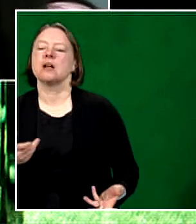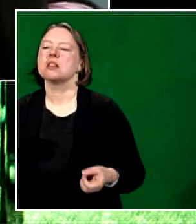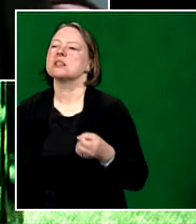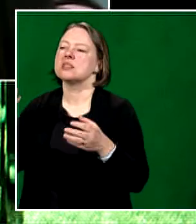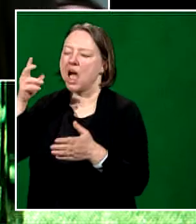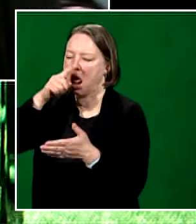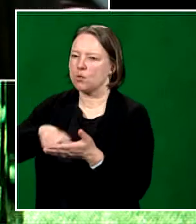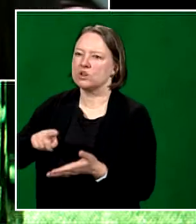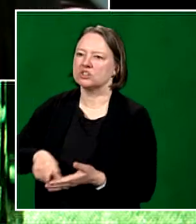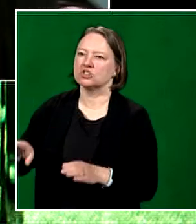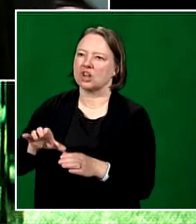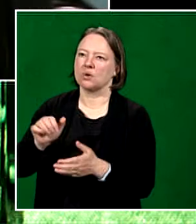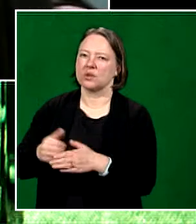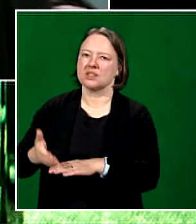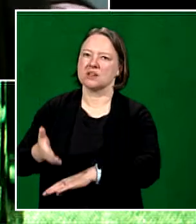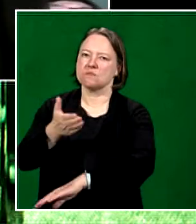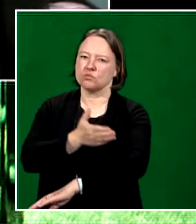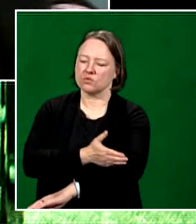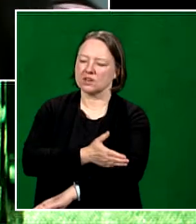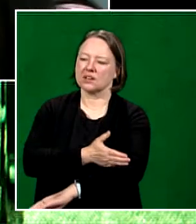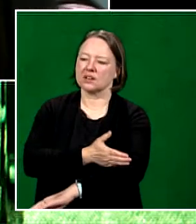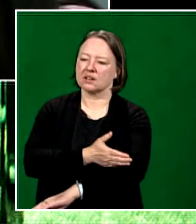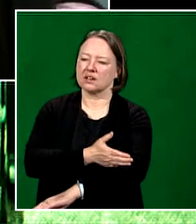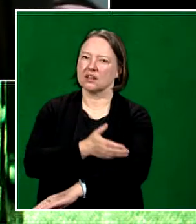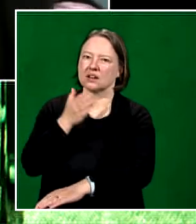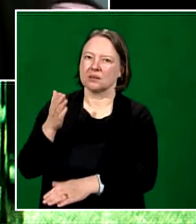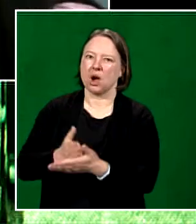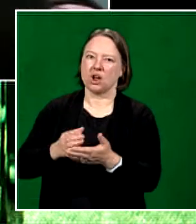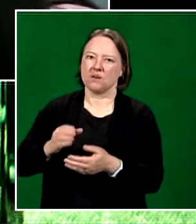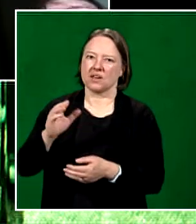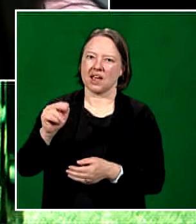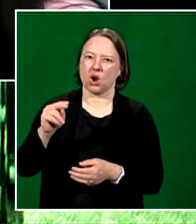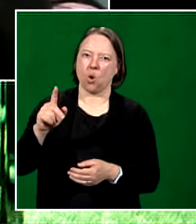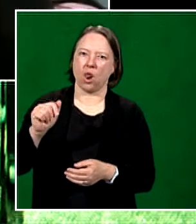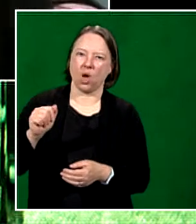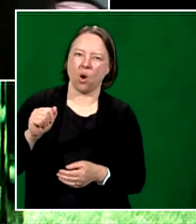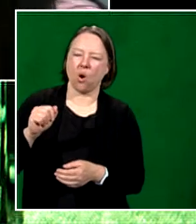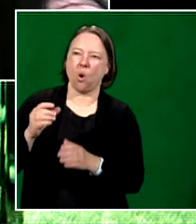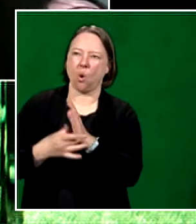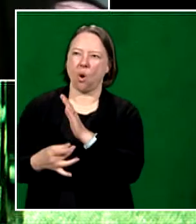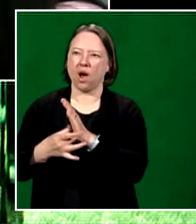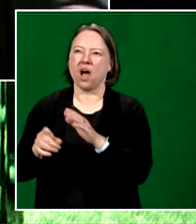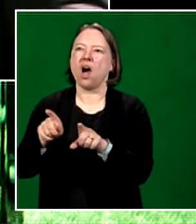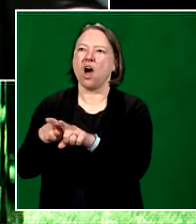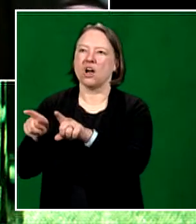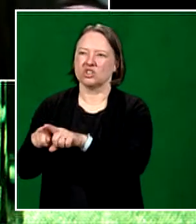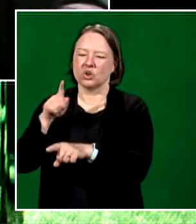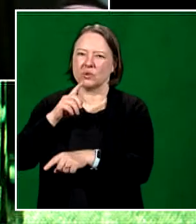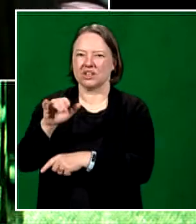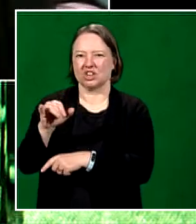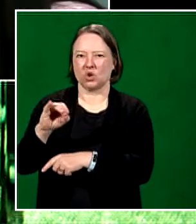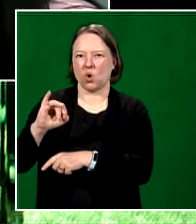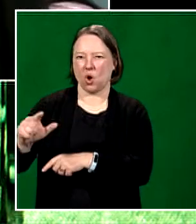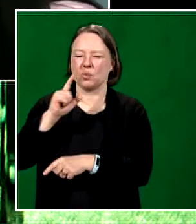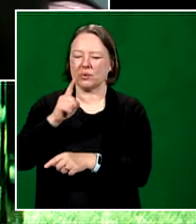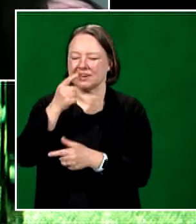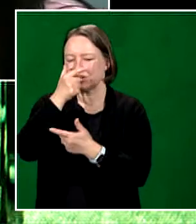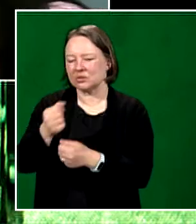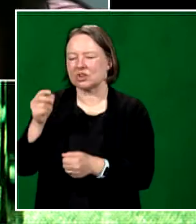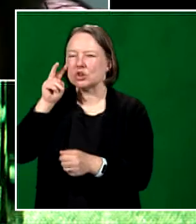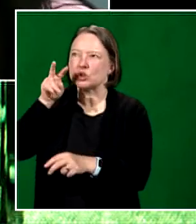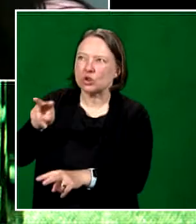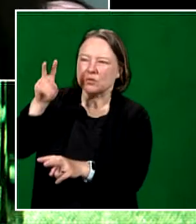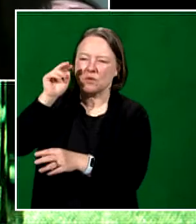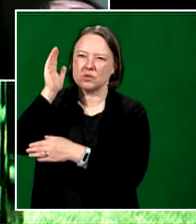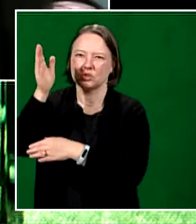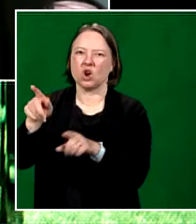research that's being done on improving like the components of canola oil itself. And that's also something that yOIL is really interested in looking into in the future. And also